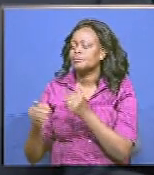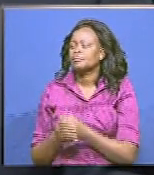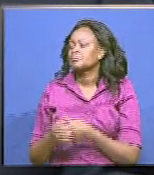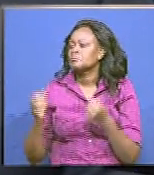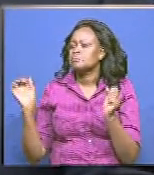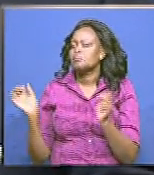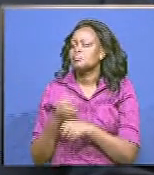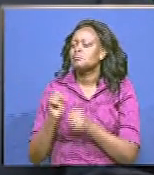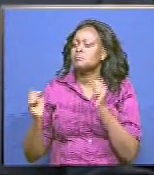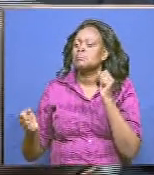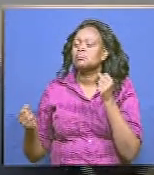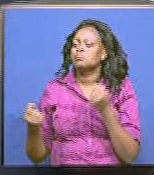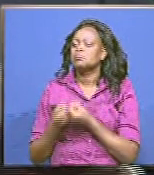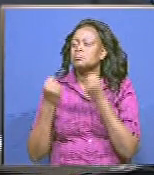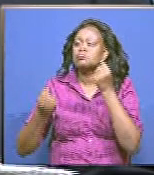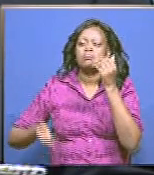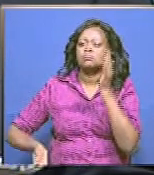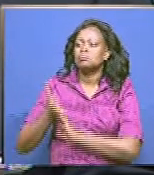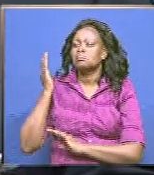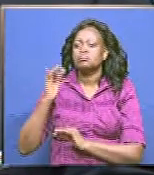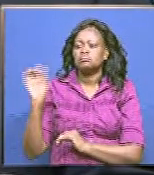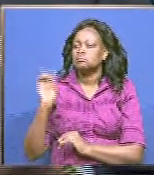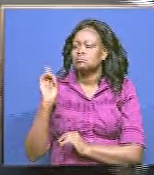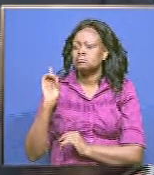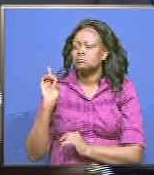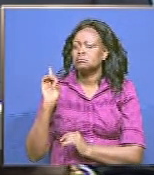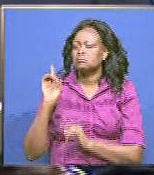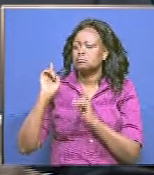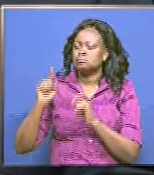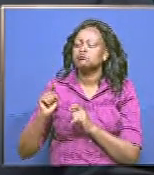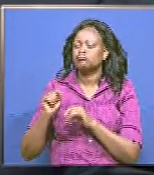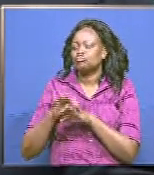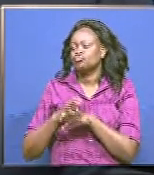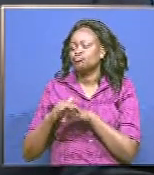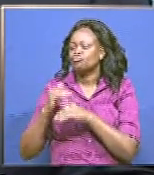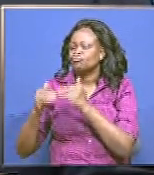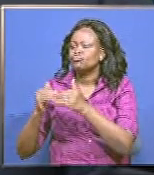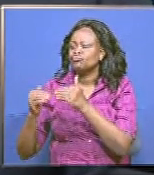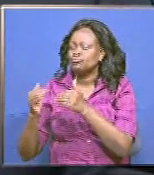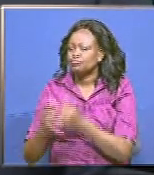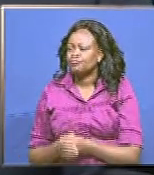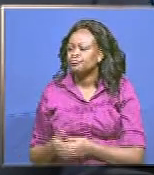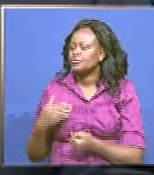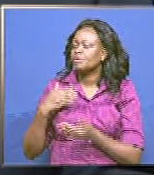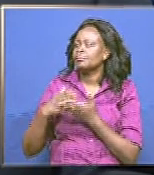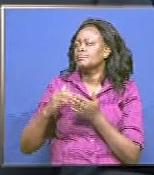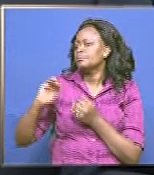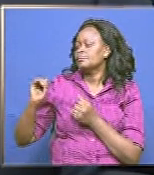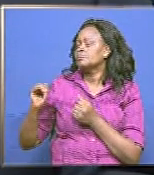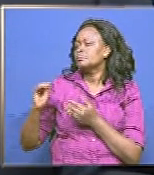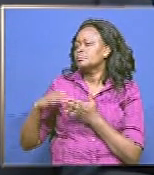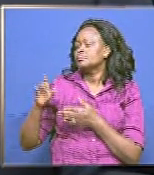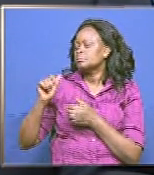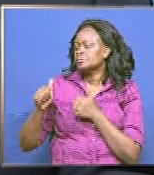a day one, and all of a sudden you have everything right. Mm-hmm. But there are those counties, yeah. especially those that